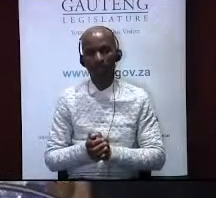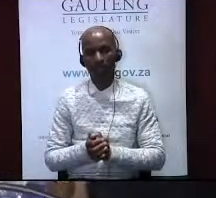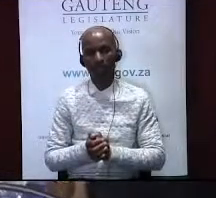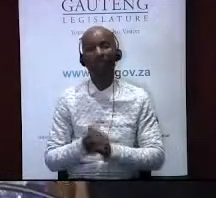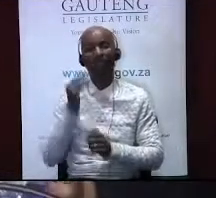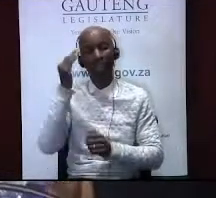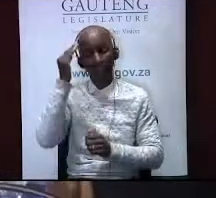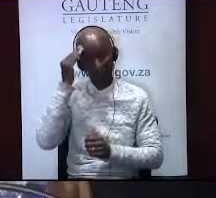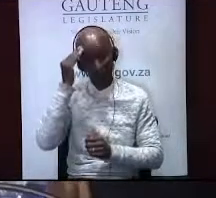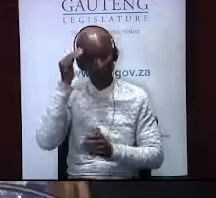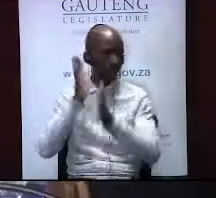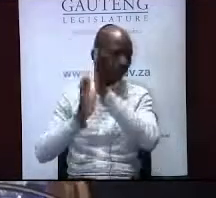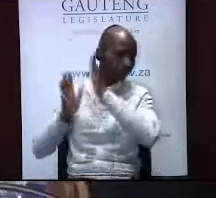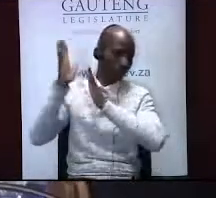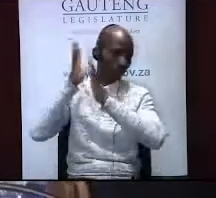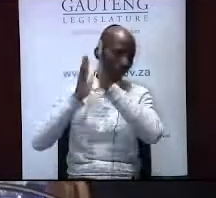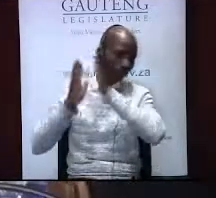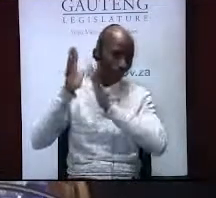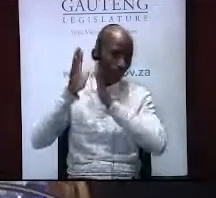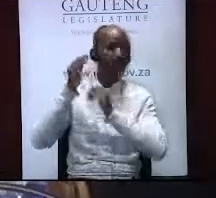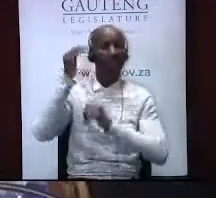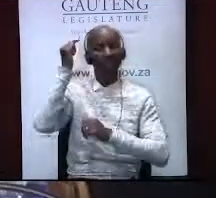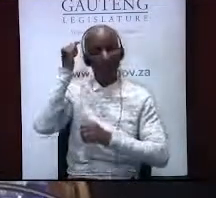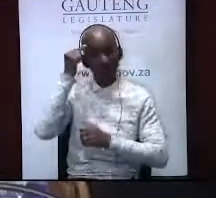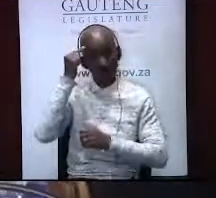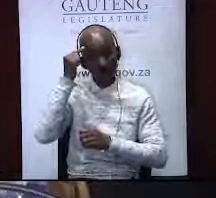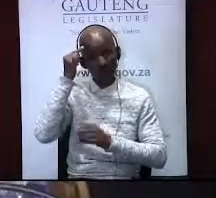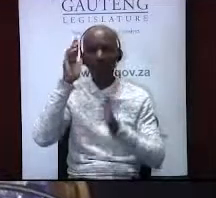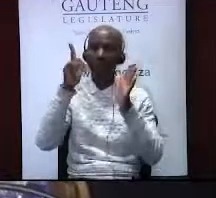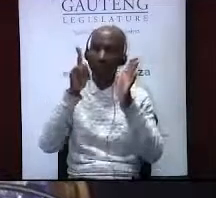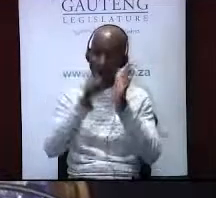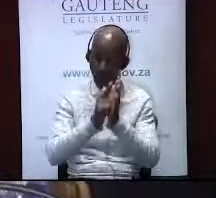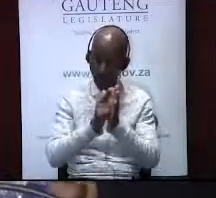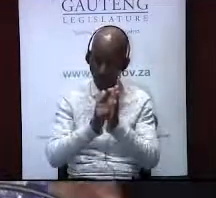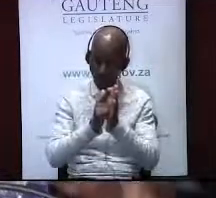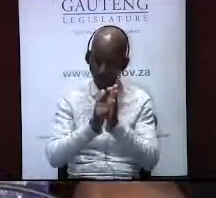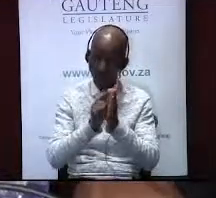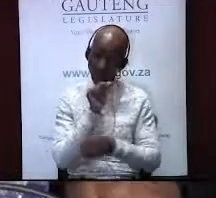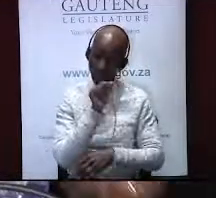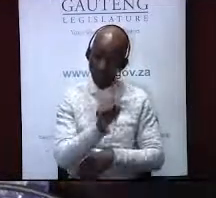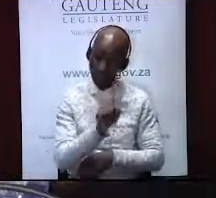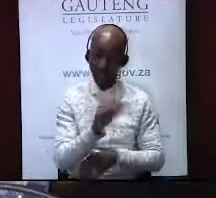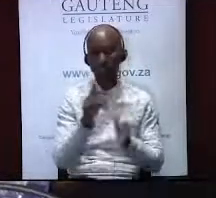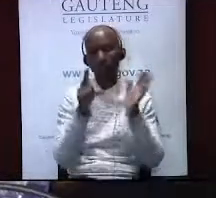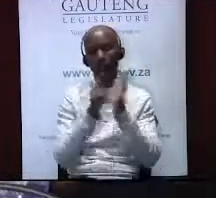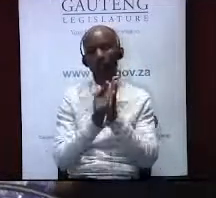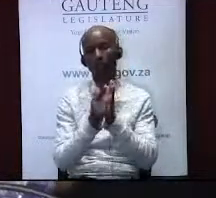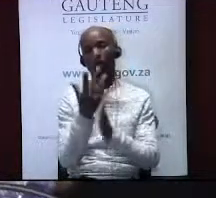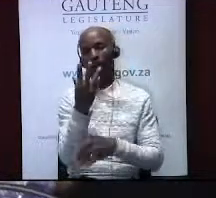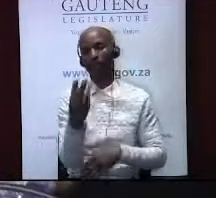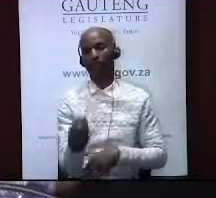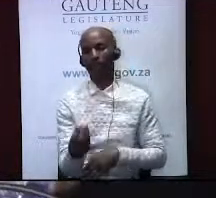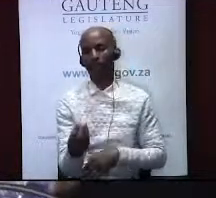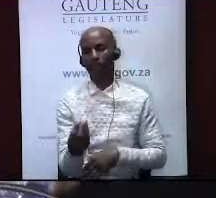They knew the history. They knew the law, that this law has got,